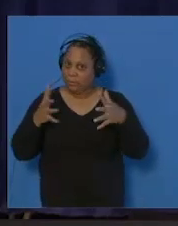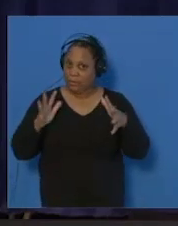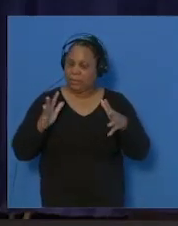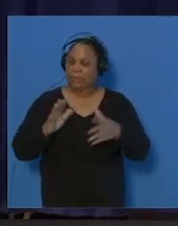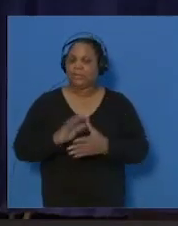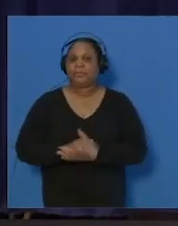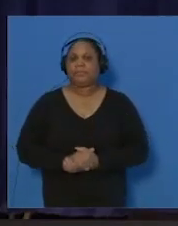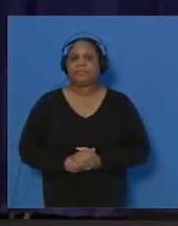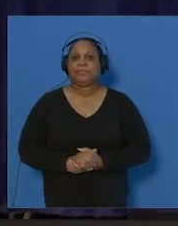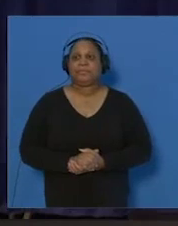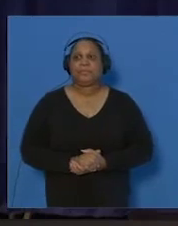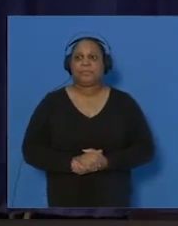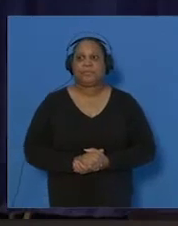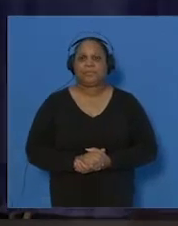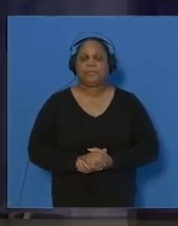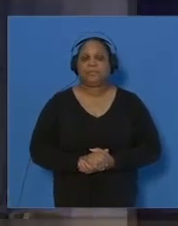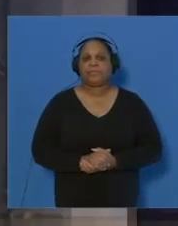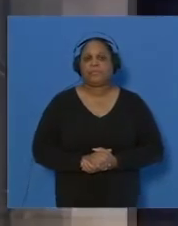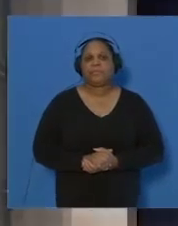Okay. Thank you.